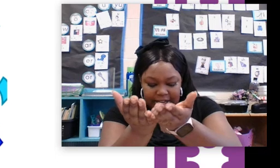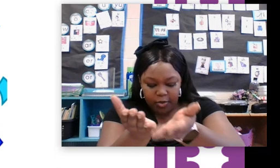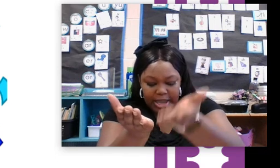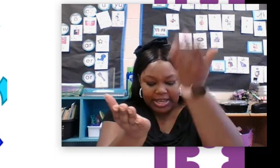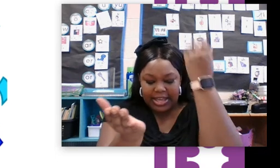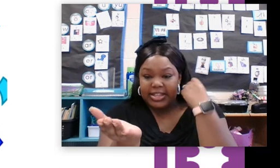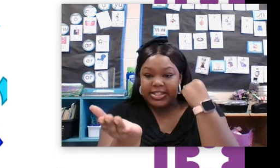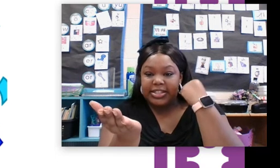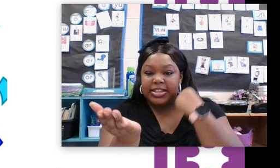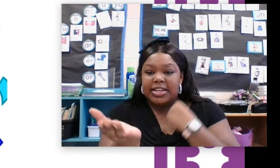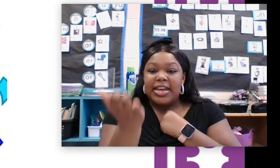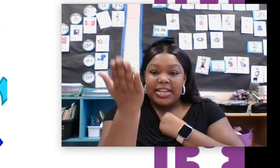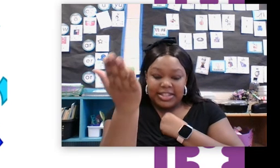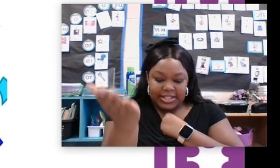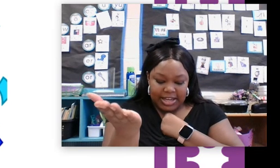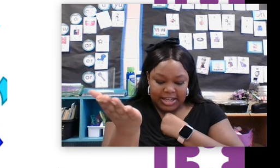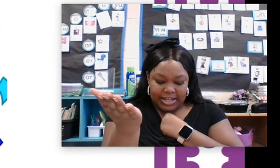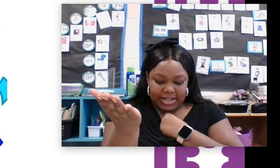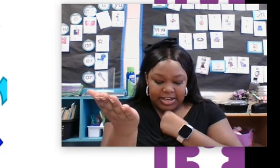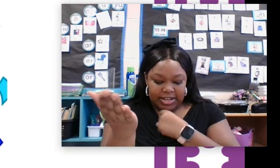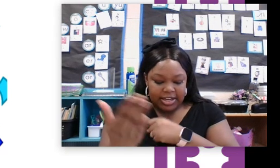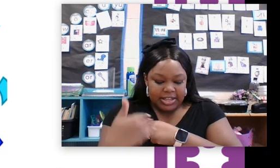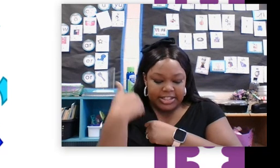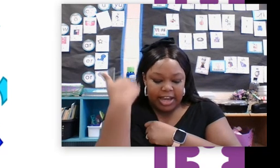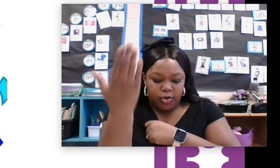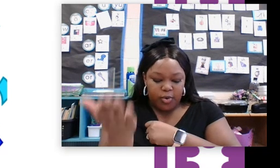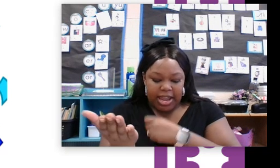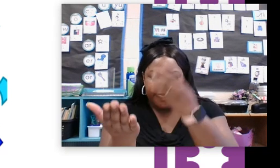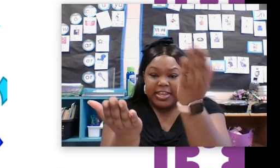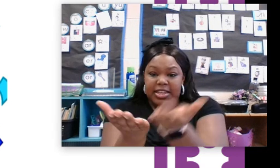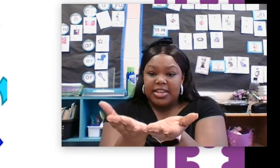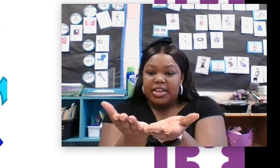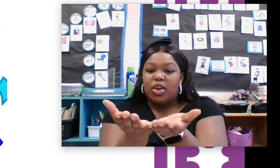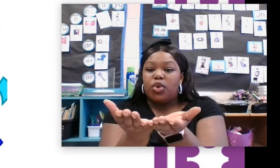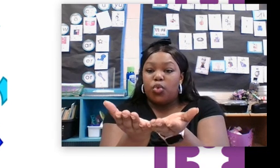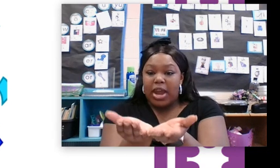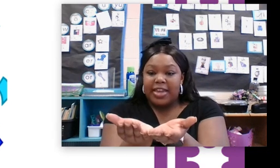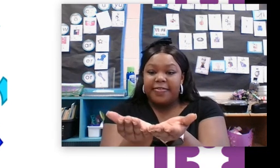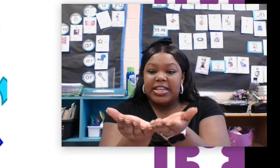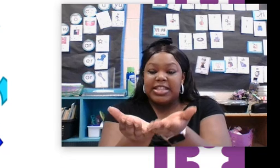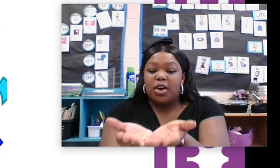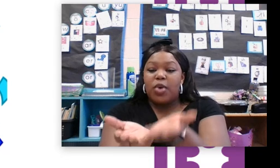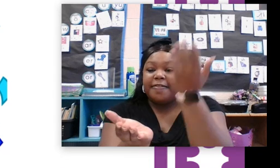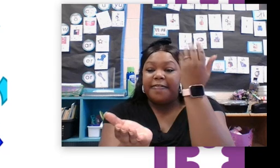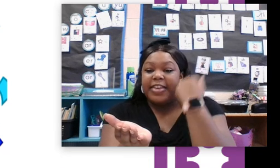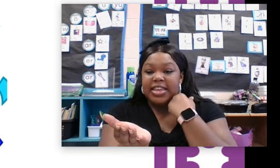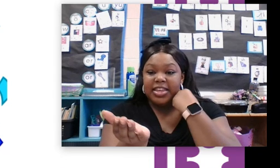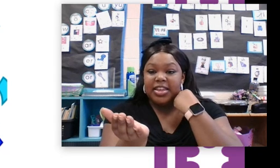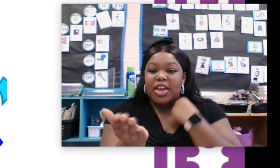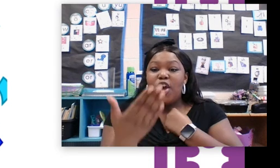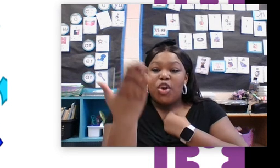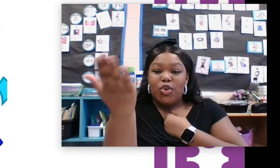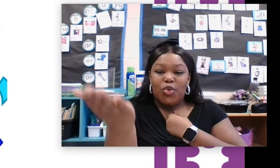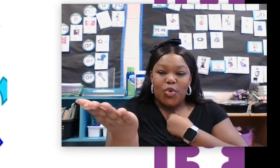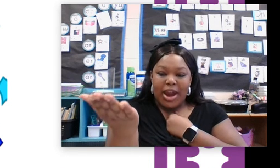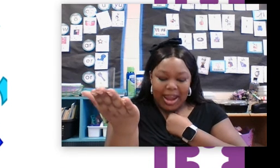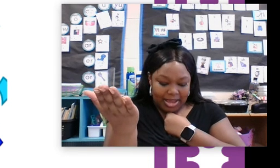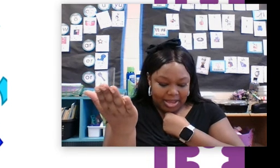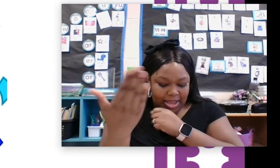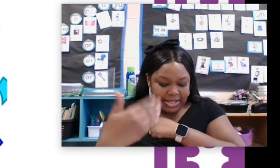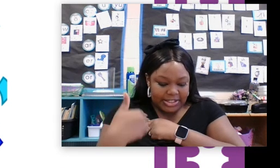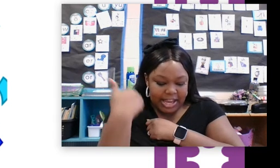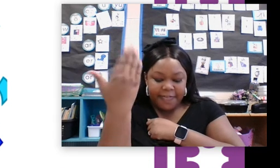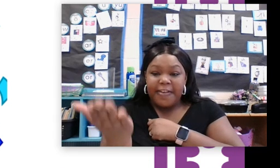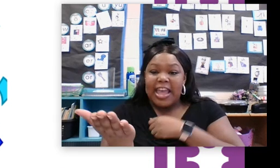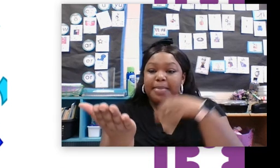Dentist. away ist. Den. Say gravy. Gravy. Take away b. Gray.